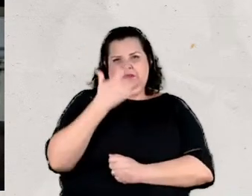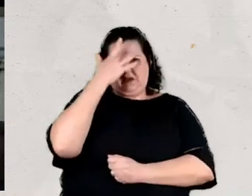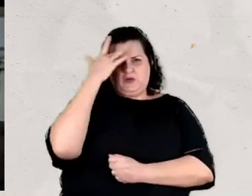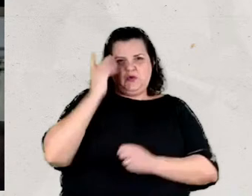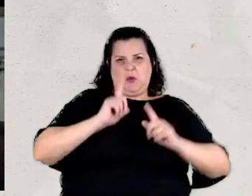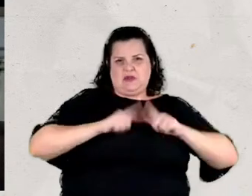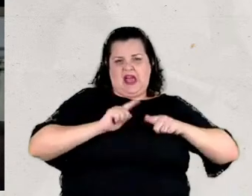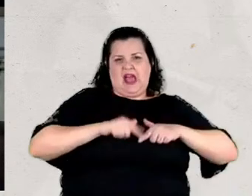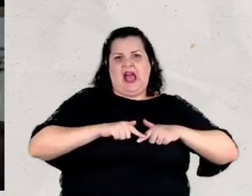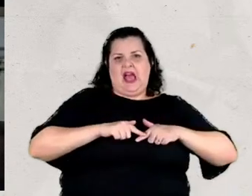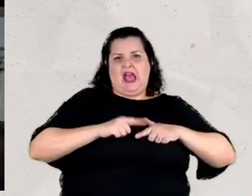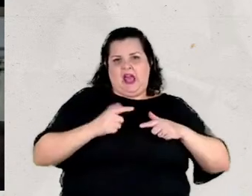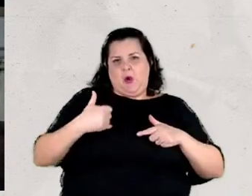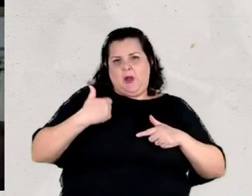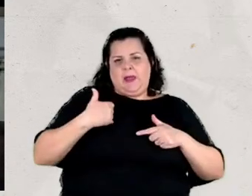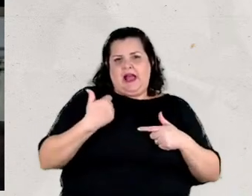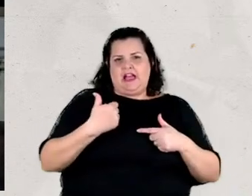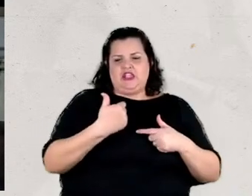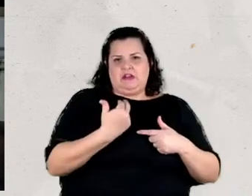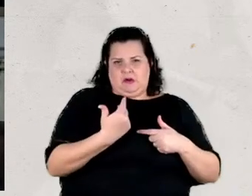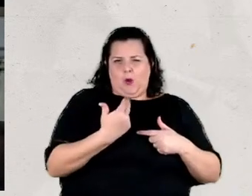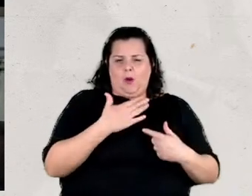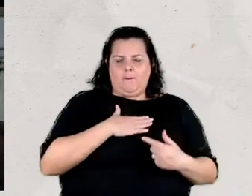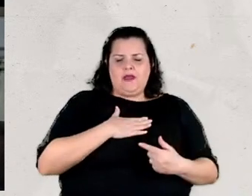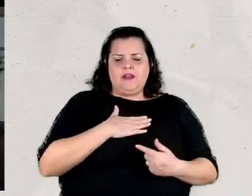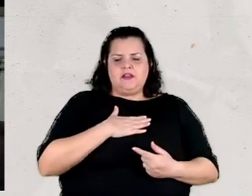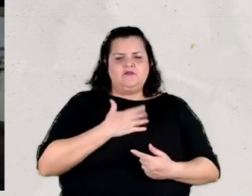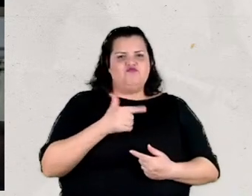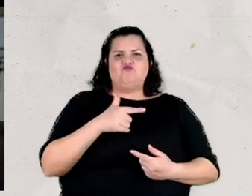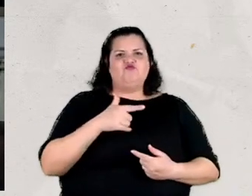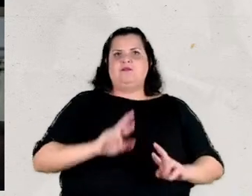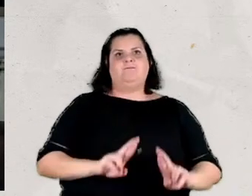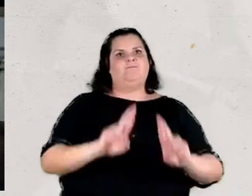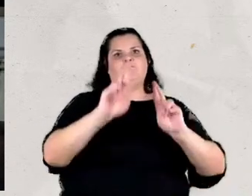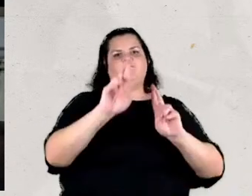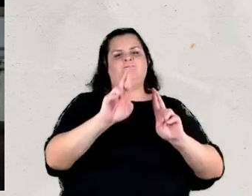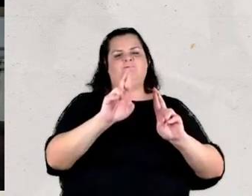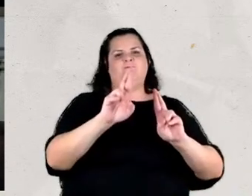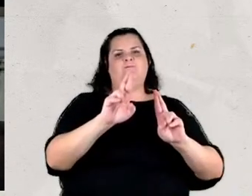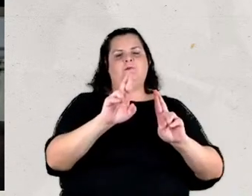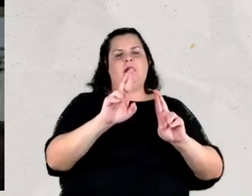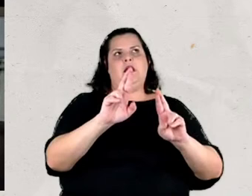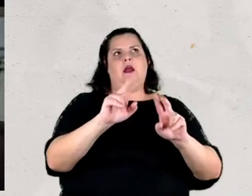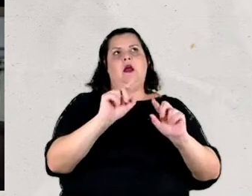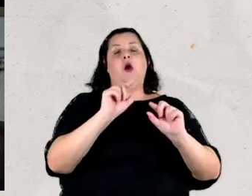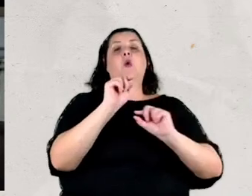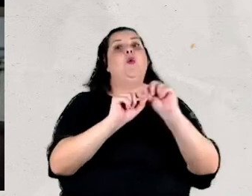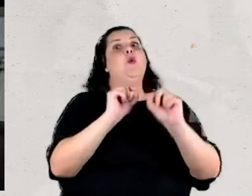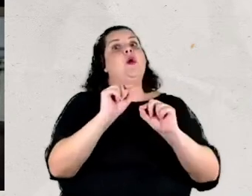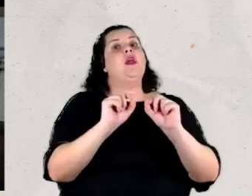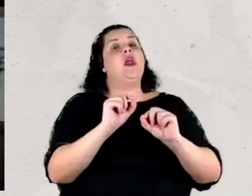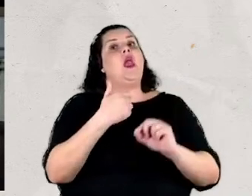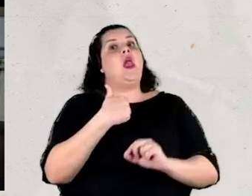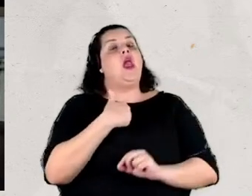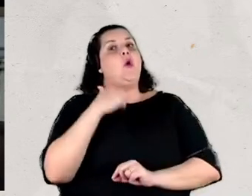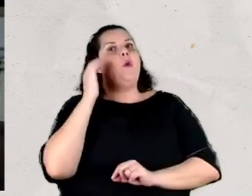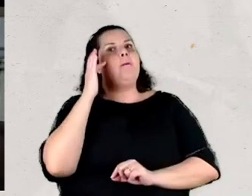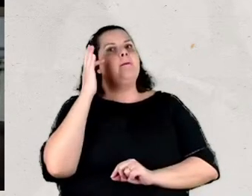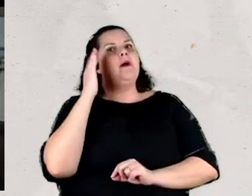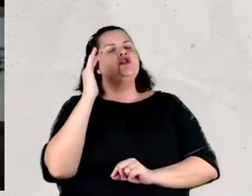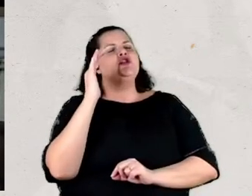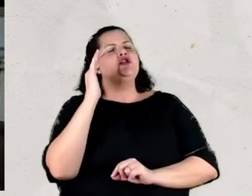changes happening in the region. And we're seeing those changes happening literally in the next couple of